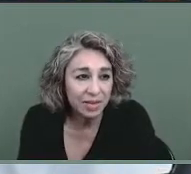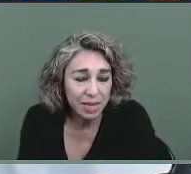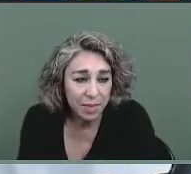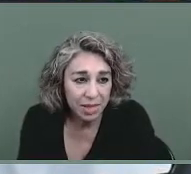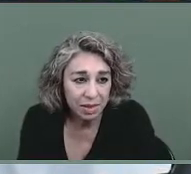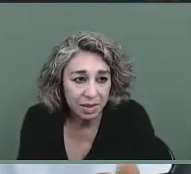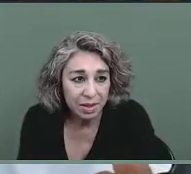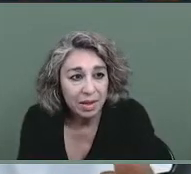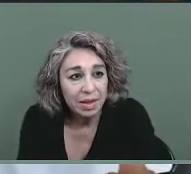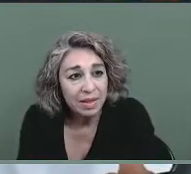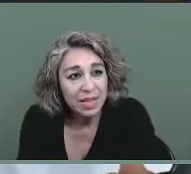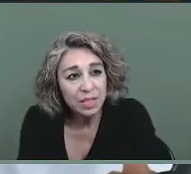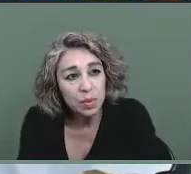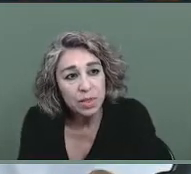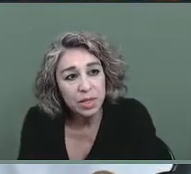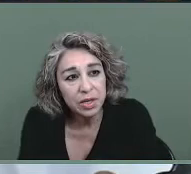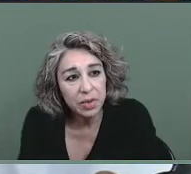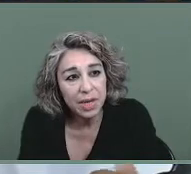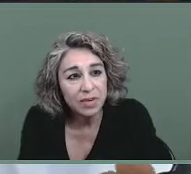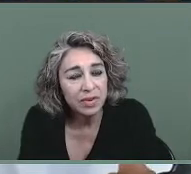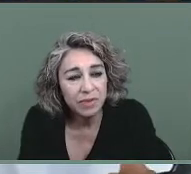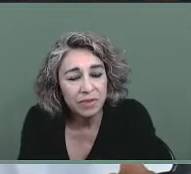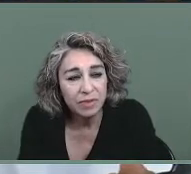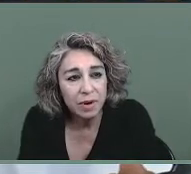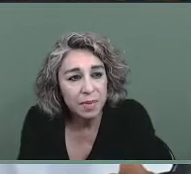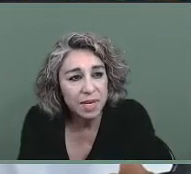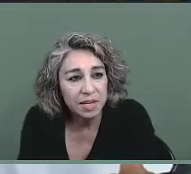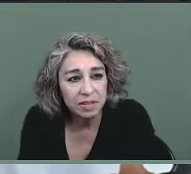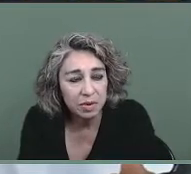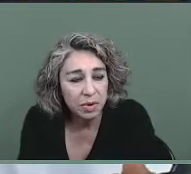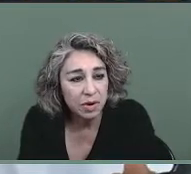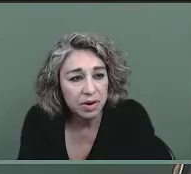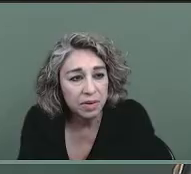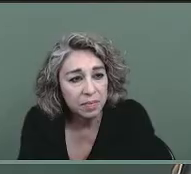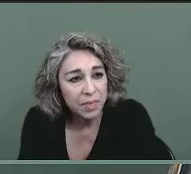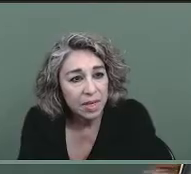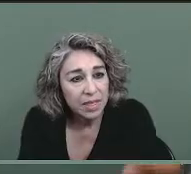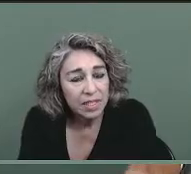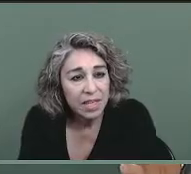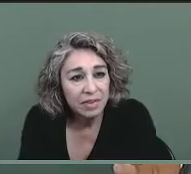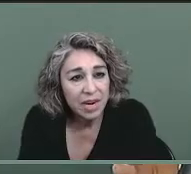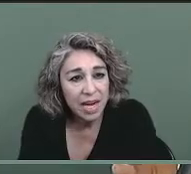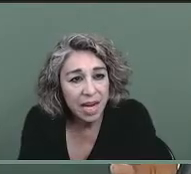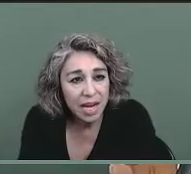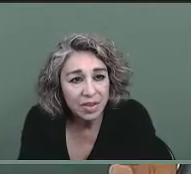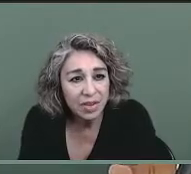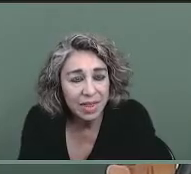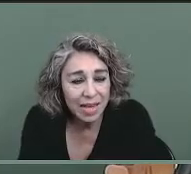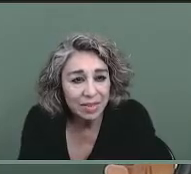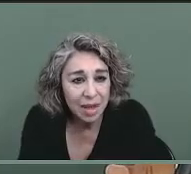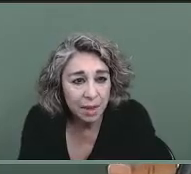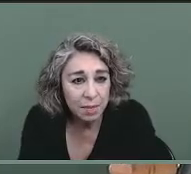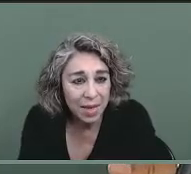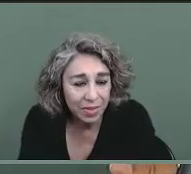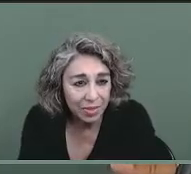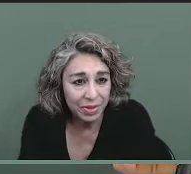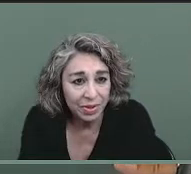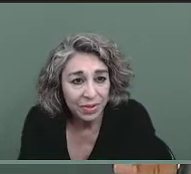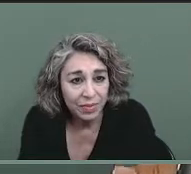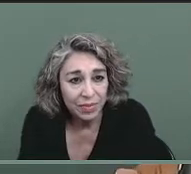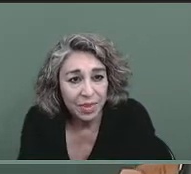thousand a month that's what the director of in front of it is to earn seven hundred thousand a